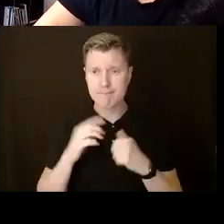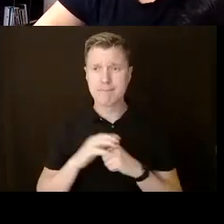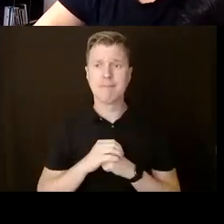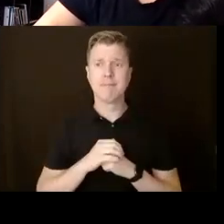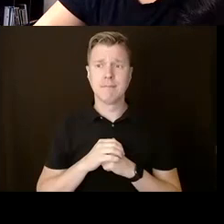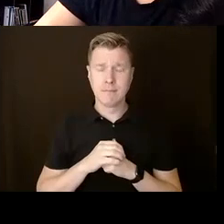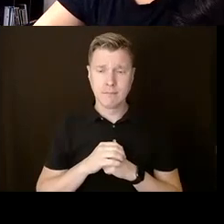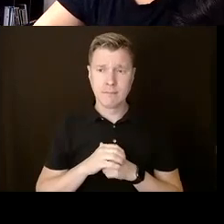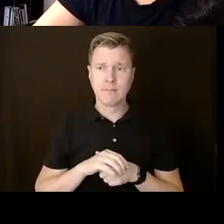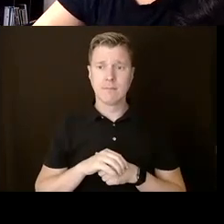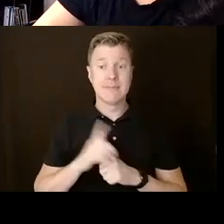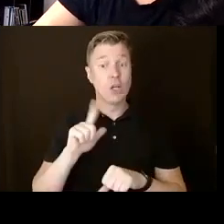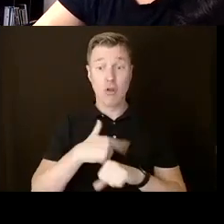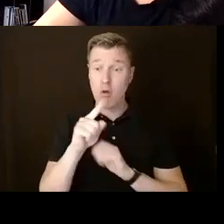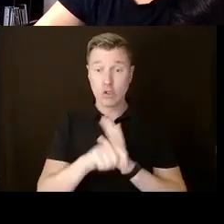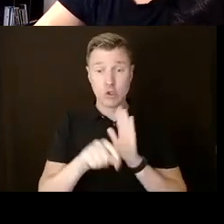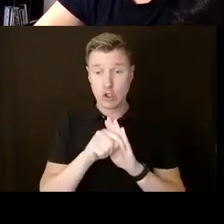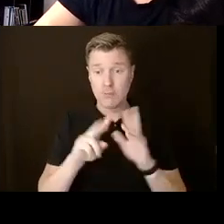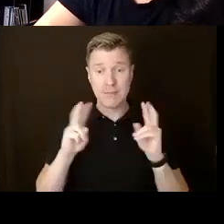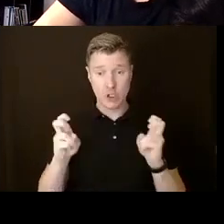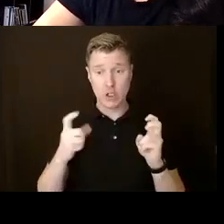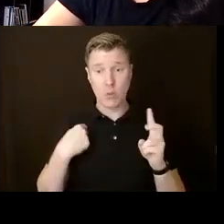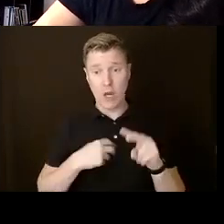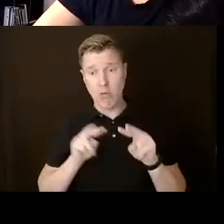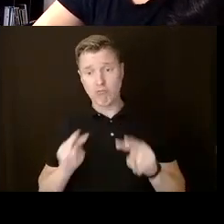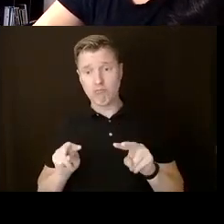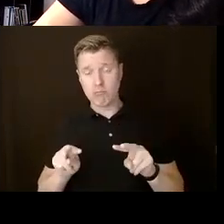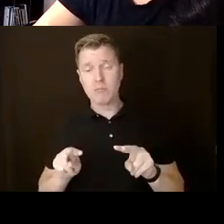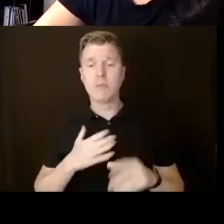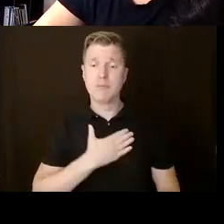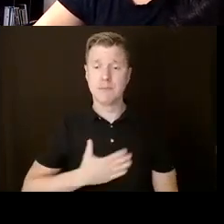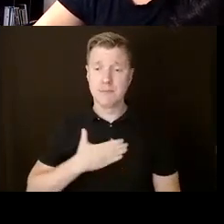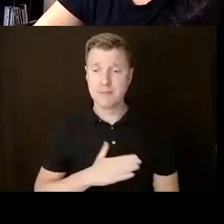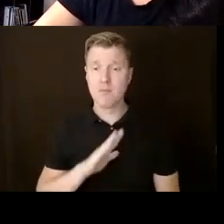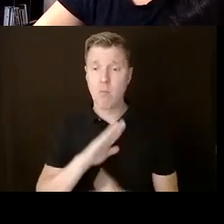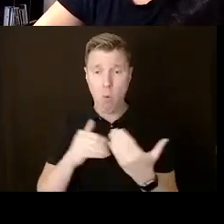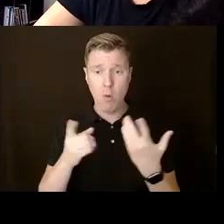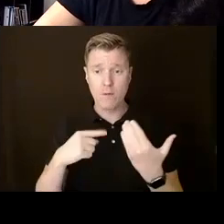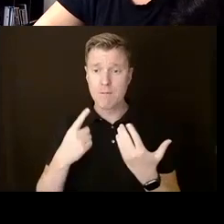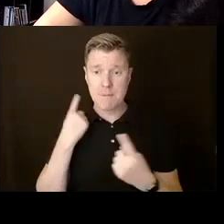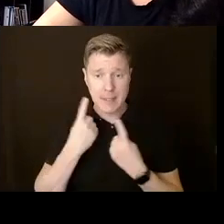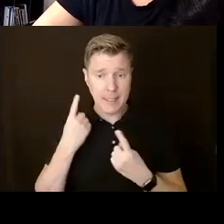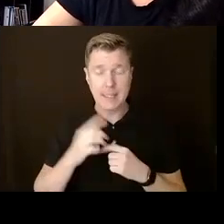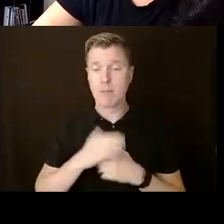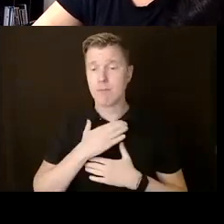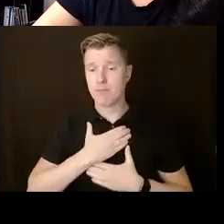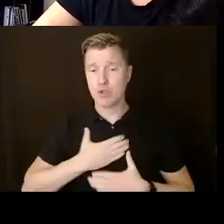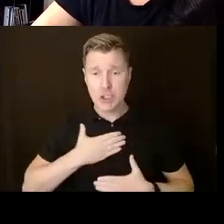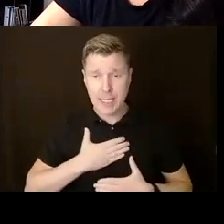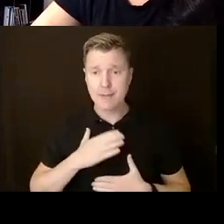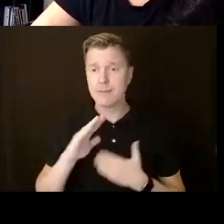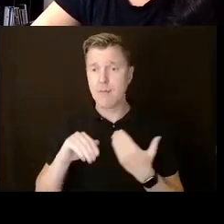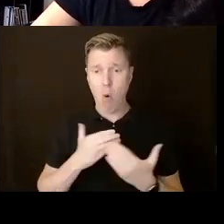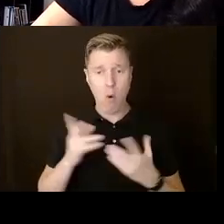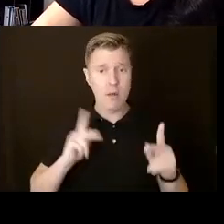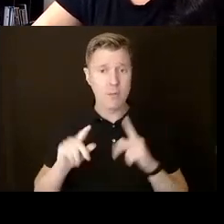long-term issue that we are looking at. And we really appreciate everybody thinking about it. We really appreciate all of the folks that are